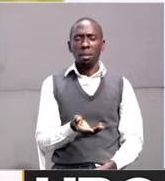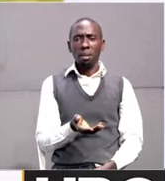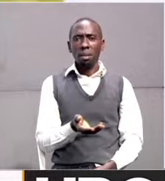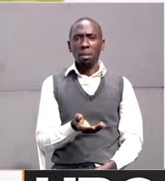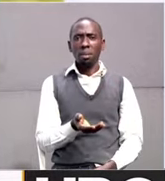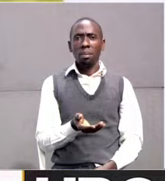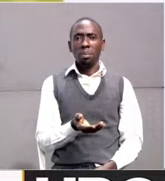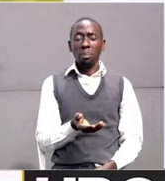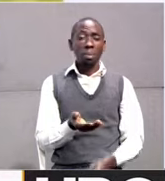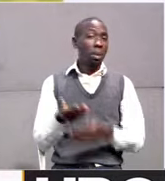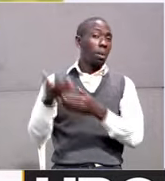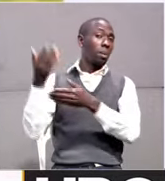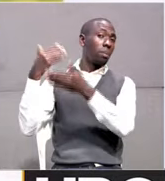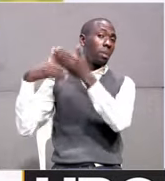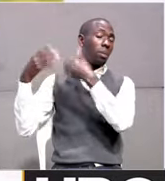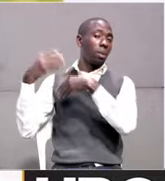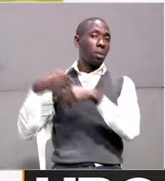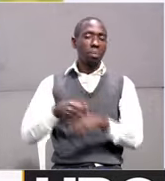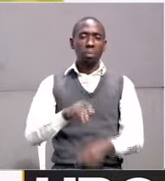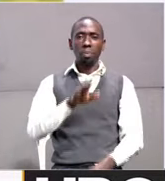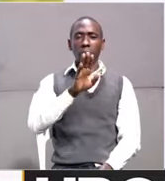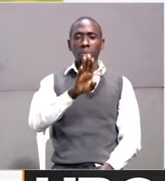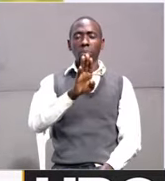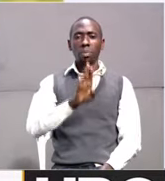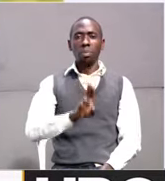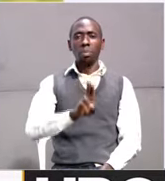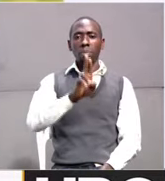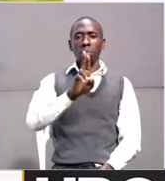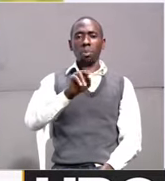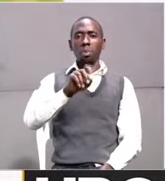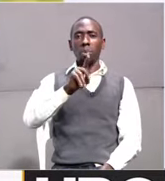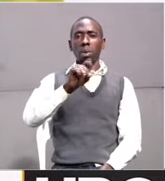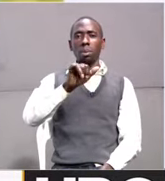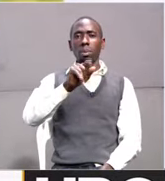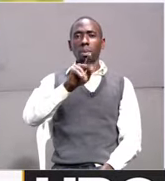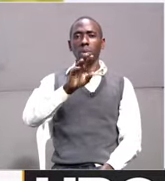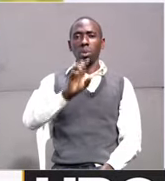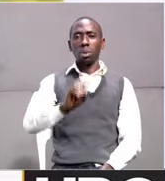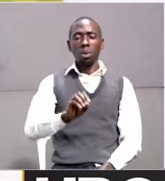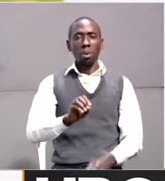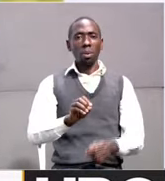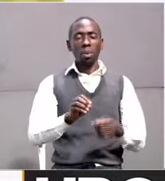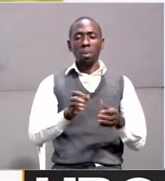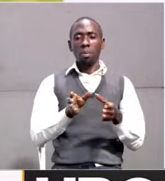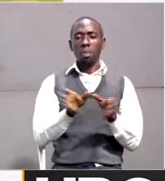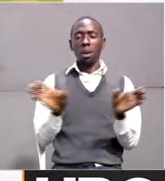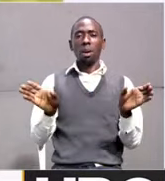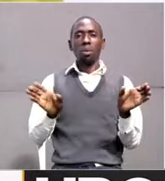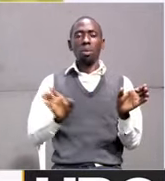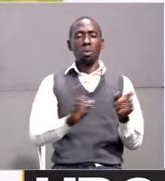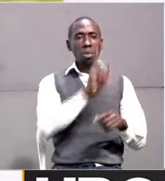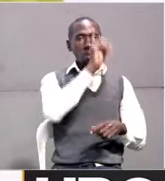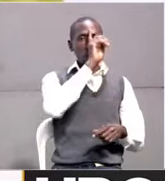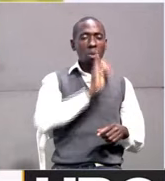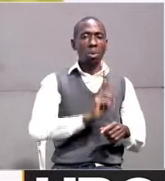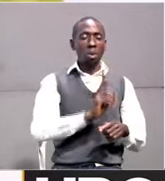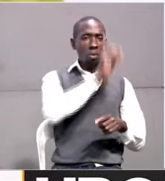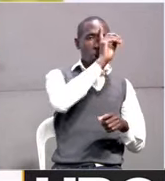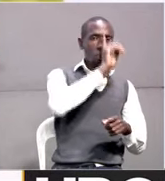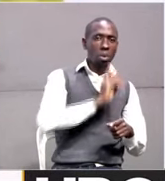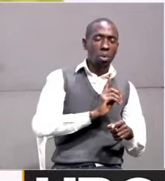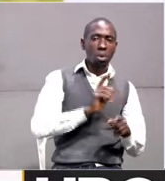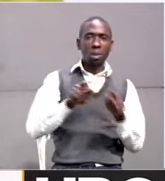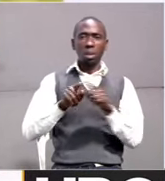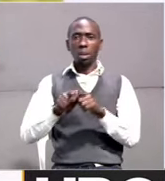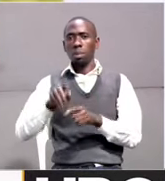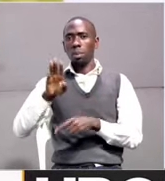At one time, Mundubijo was cut off from Fort Portal. There was no good road between Fort Portal